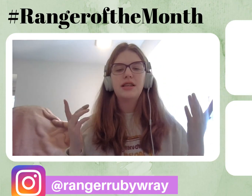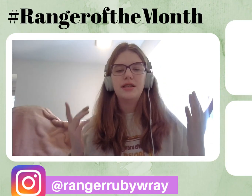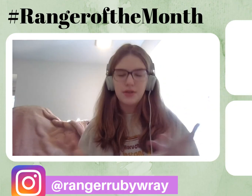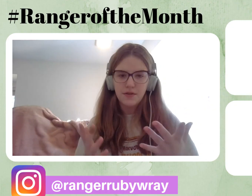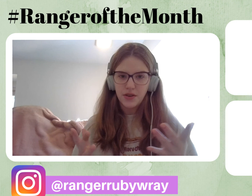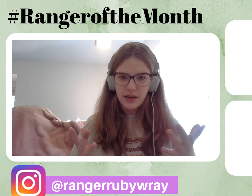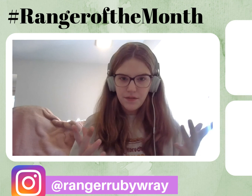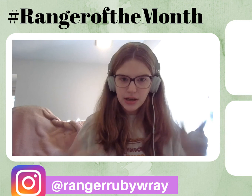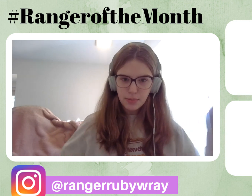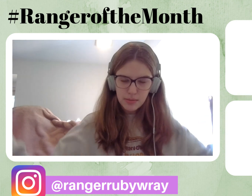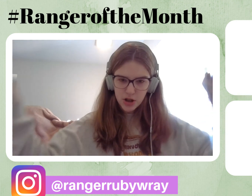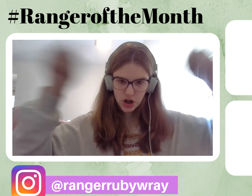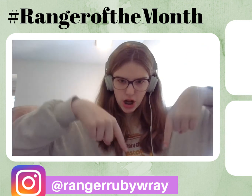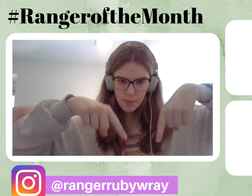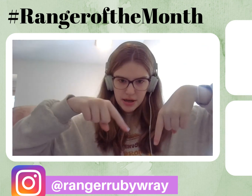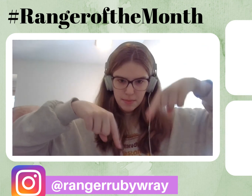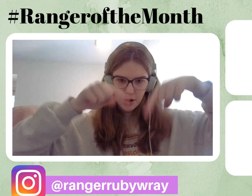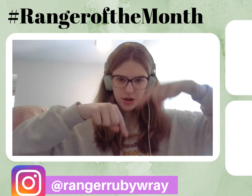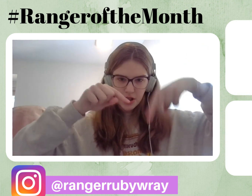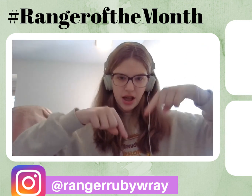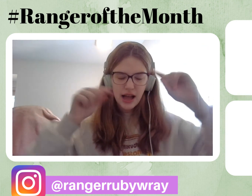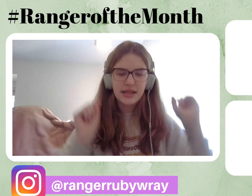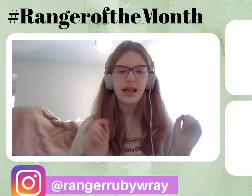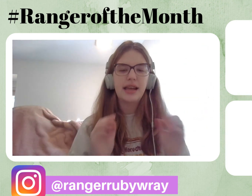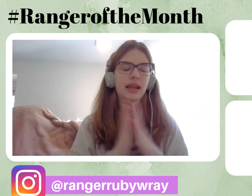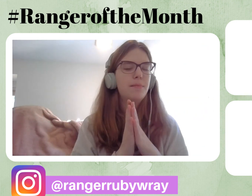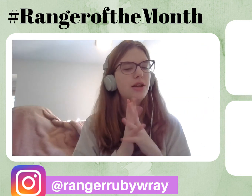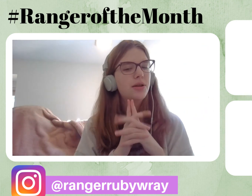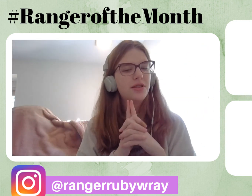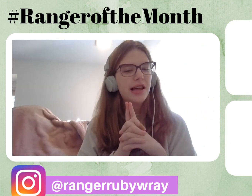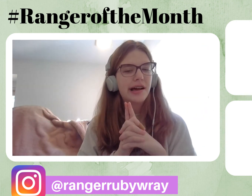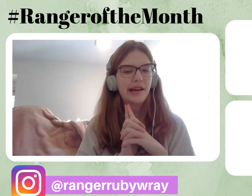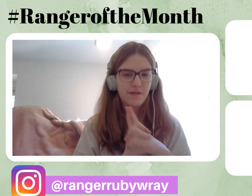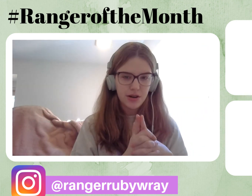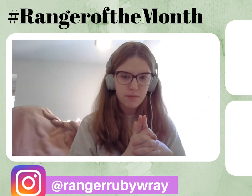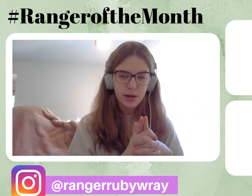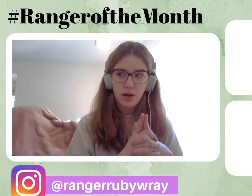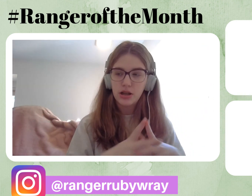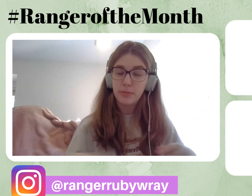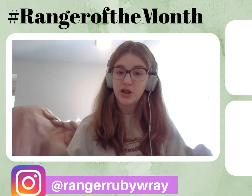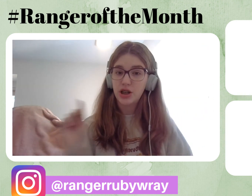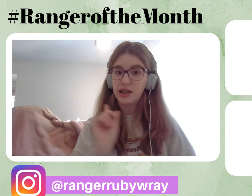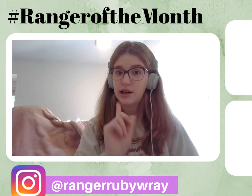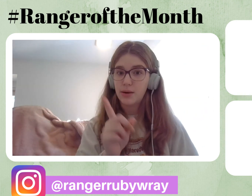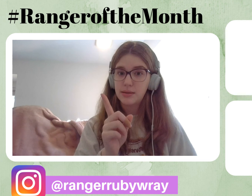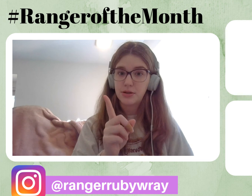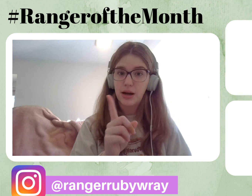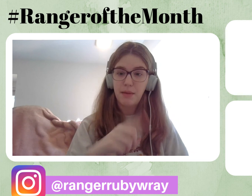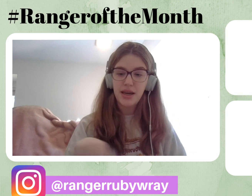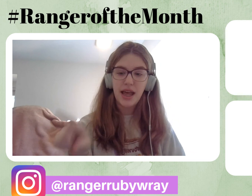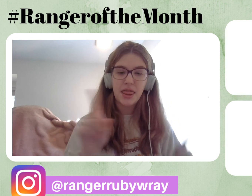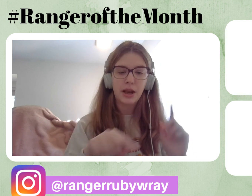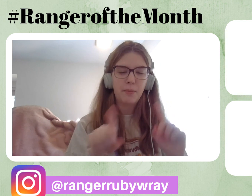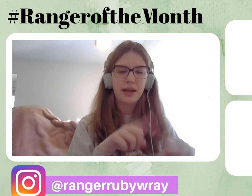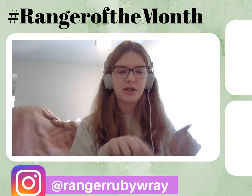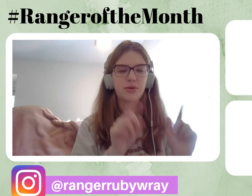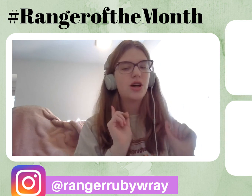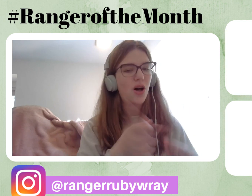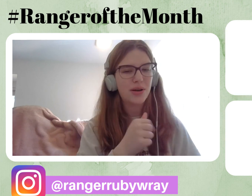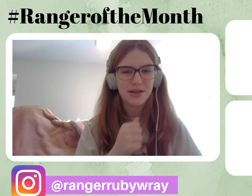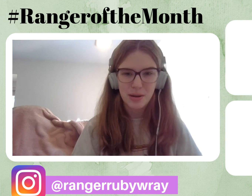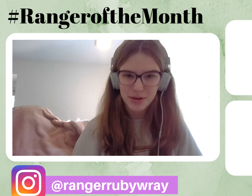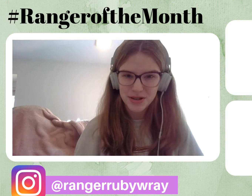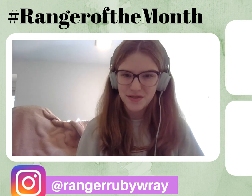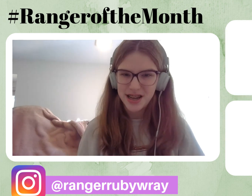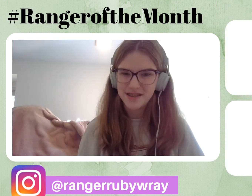hope you found this useful. If you did, please be sure to comment down below with your thoughts and let me know what you think. I'd love to hear from you. Also, be sure to click that red subscribe button and the little bell links